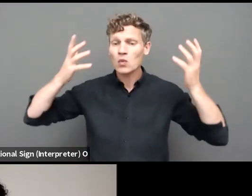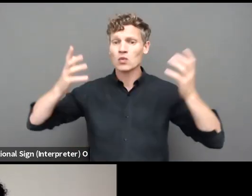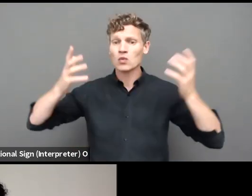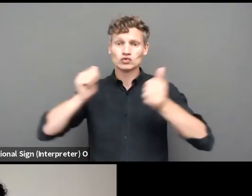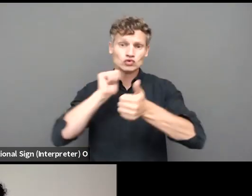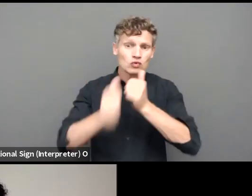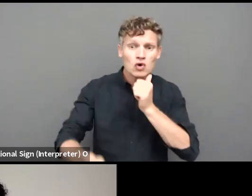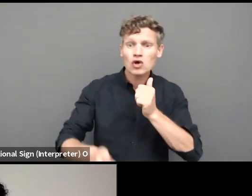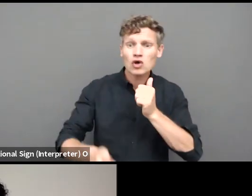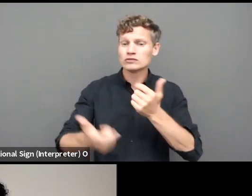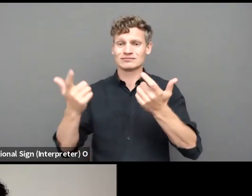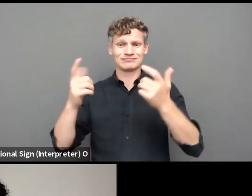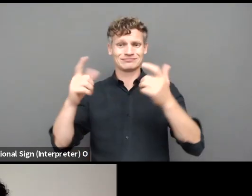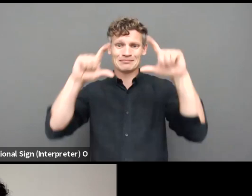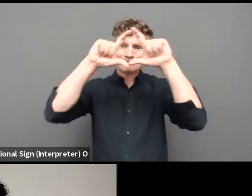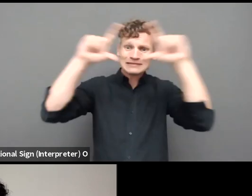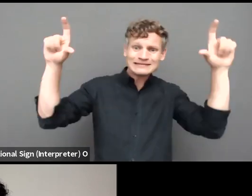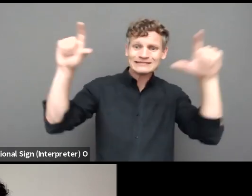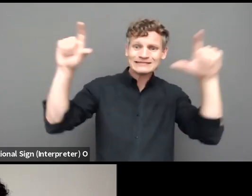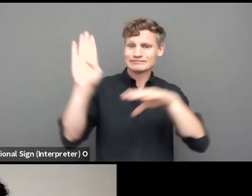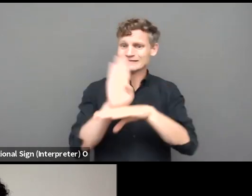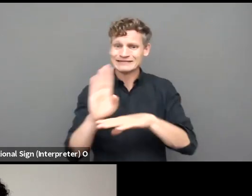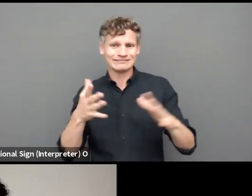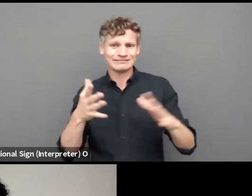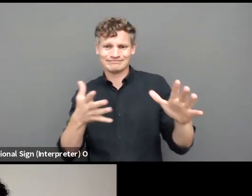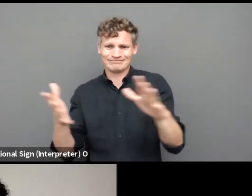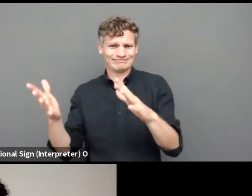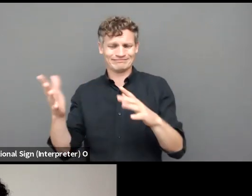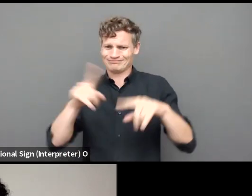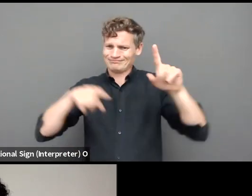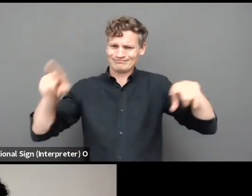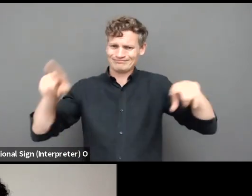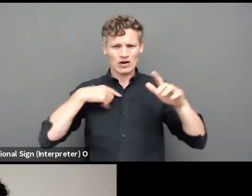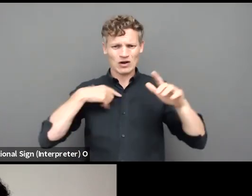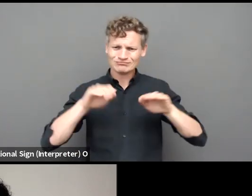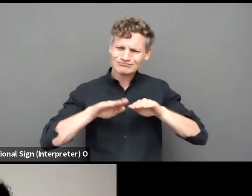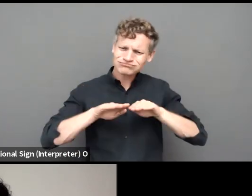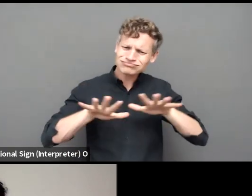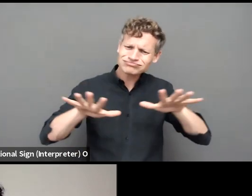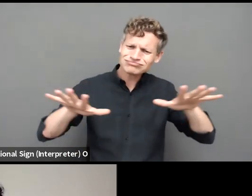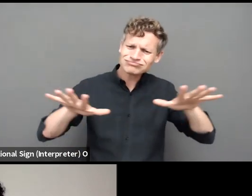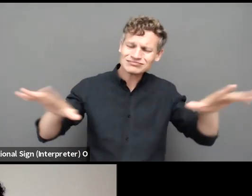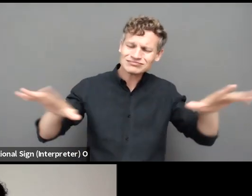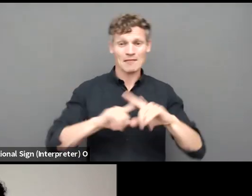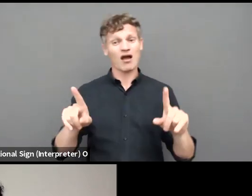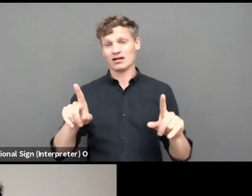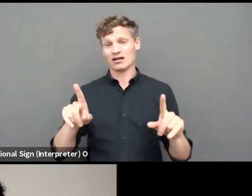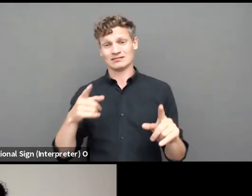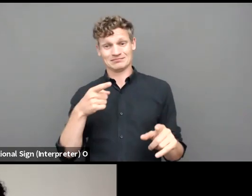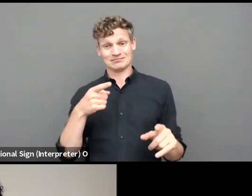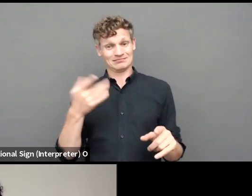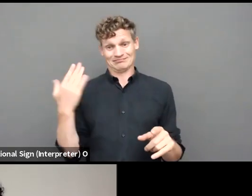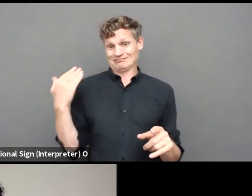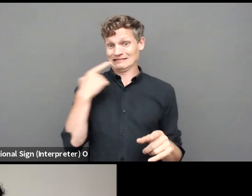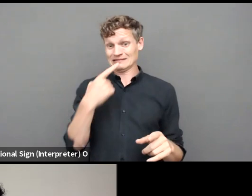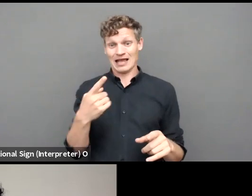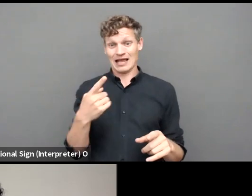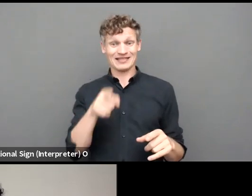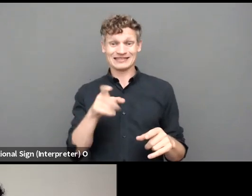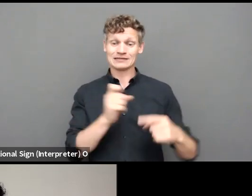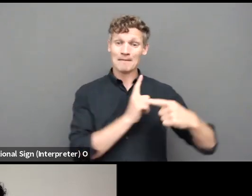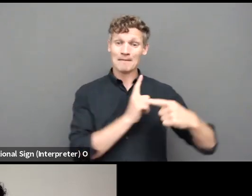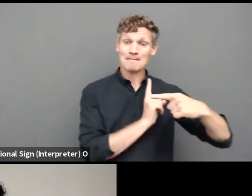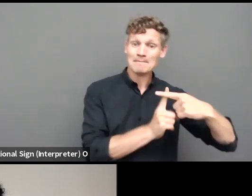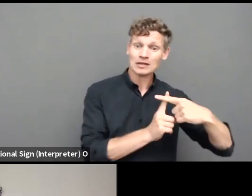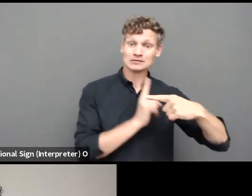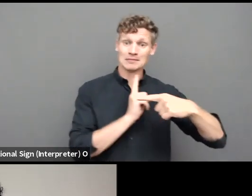in trade unions. But we've made the point, this is a plus, plus, plus story. Individual activism,